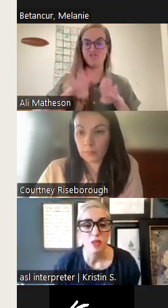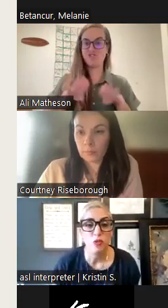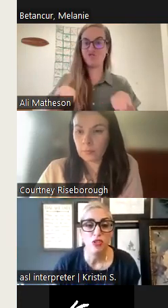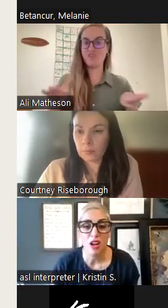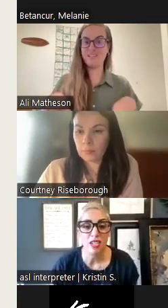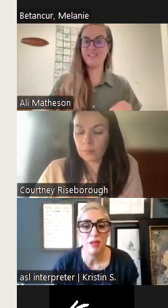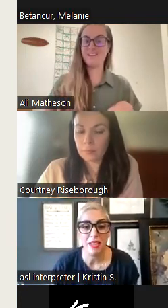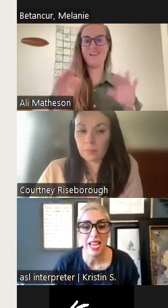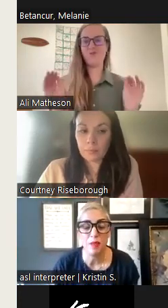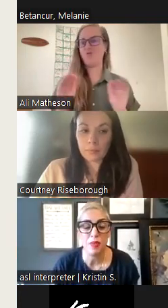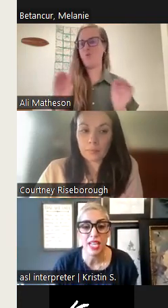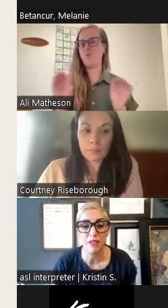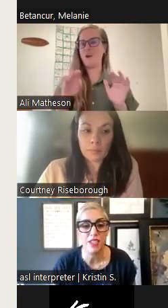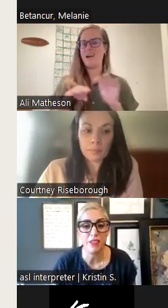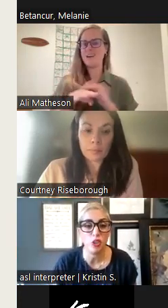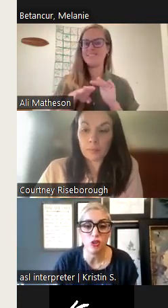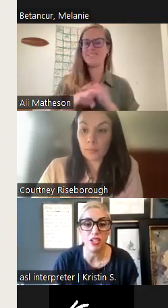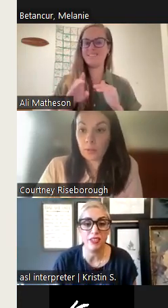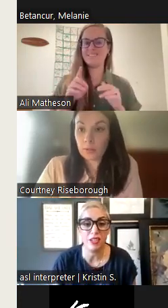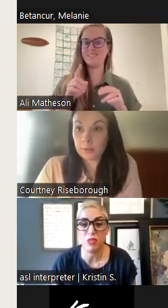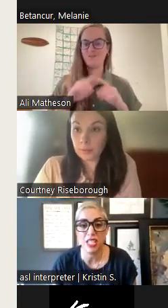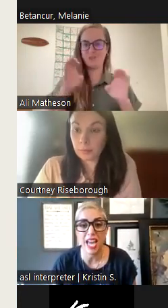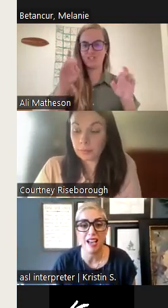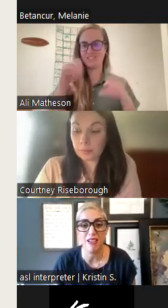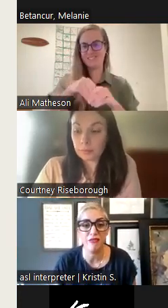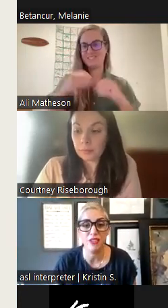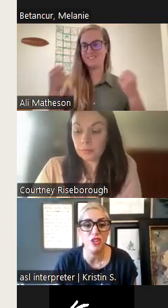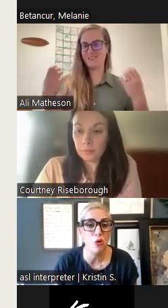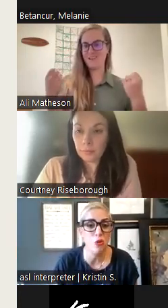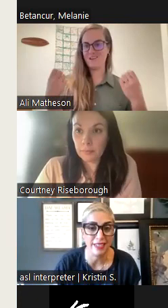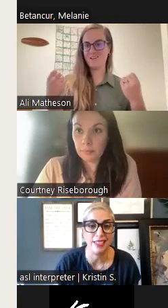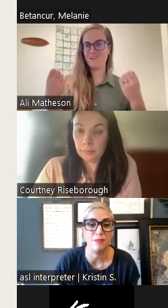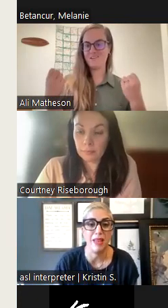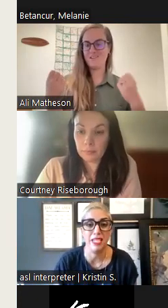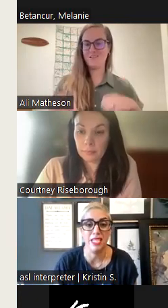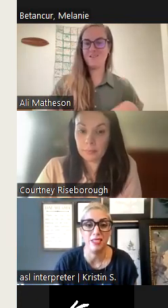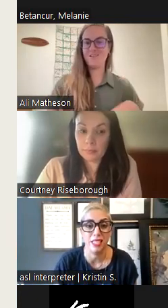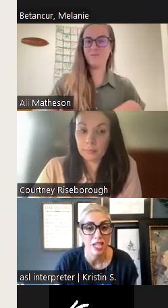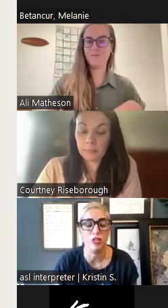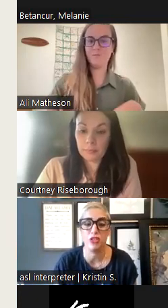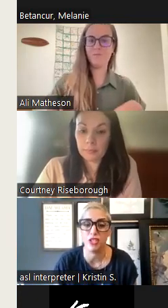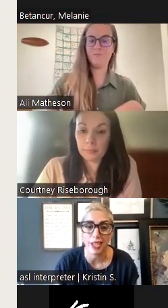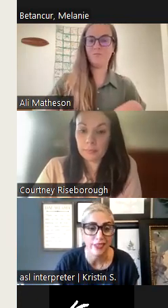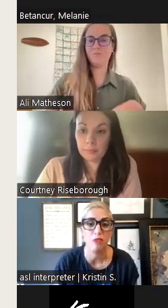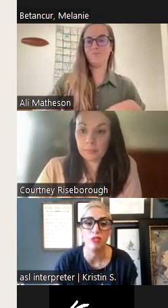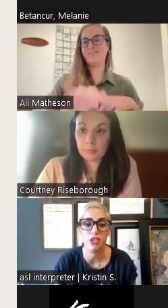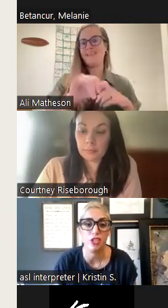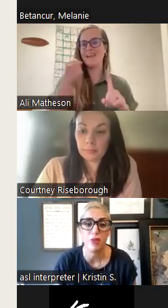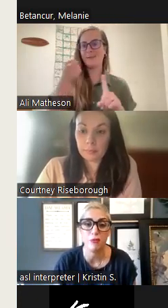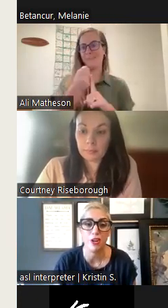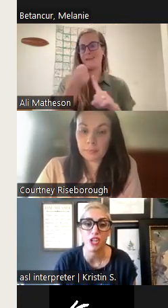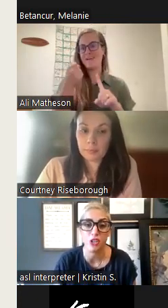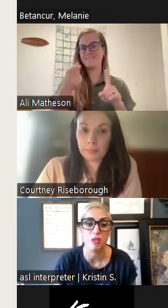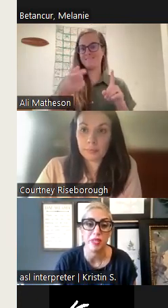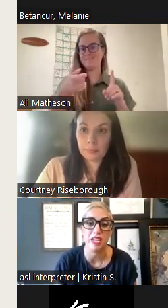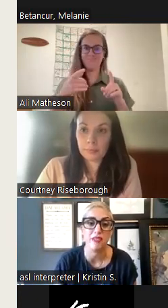So then we're talking about 90% of deaf children that really have no accessibility to language, to sign language, to the